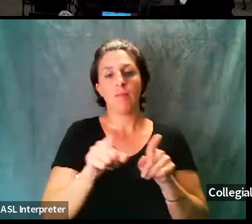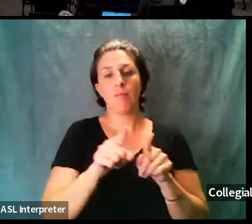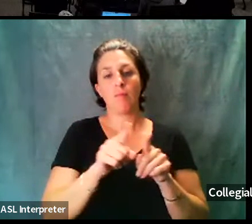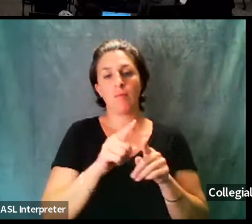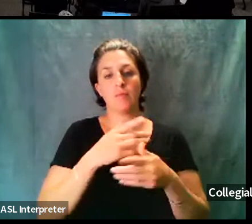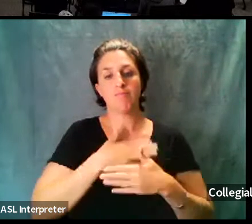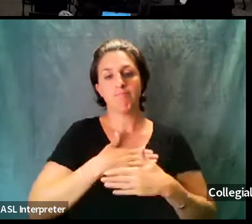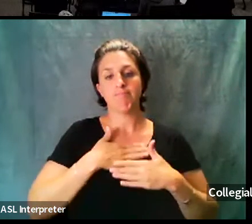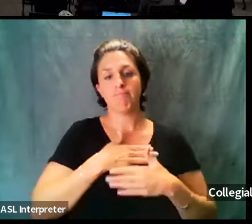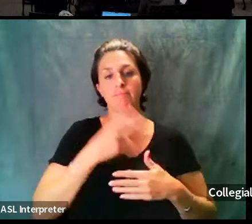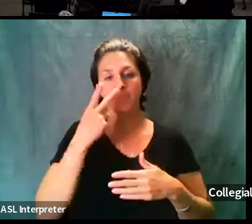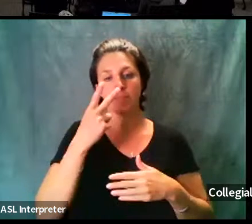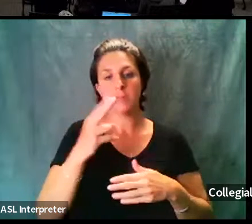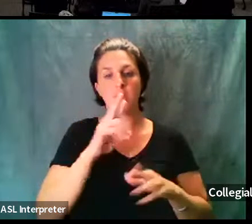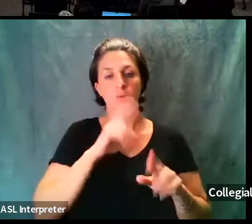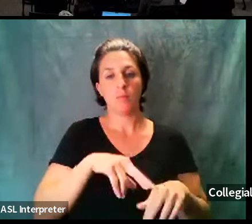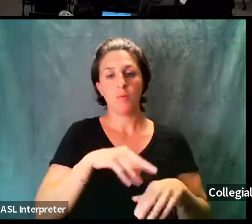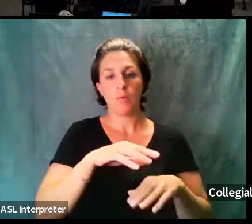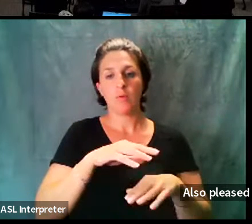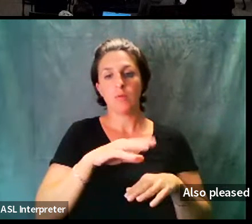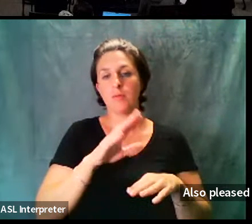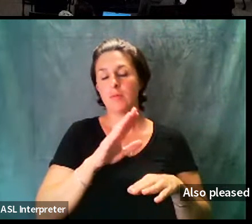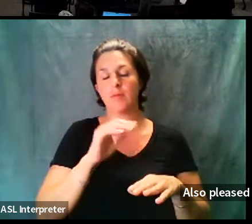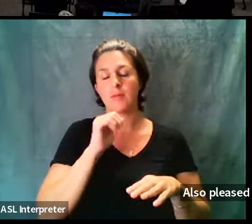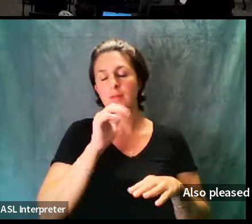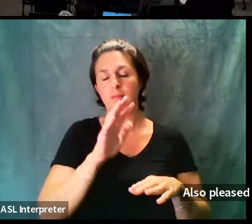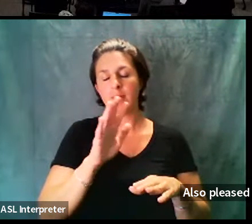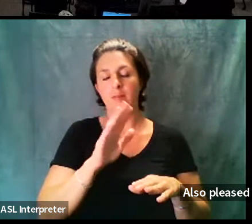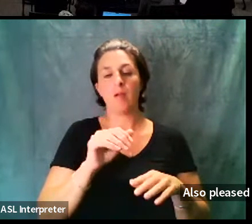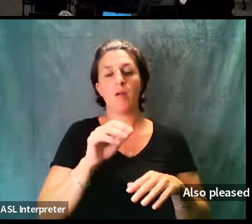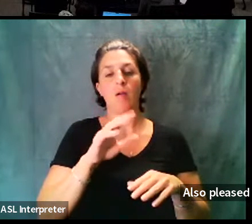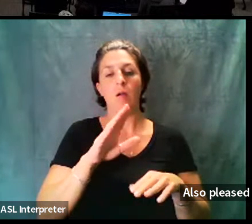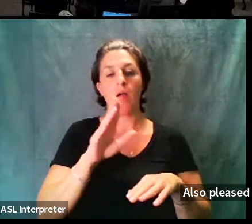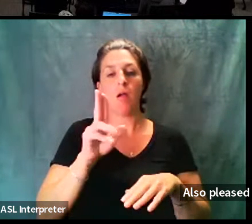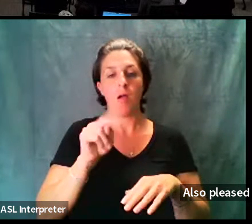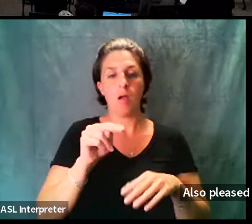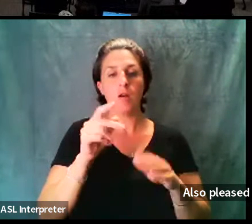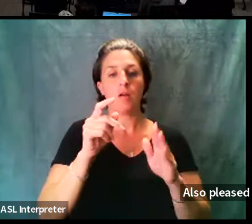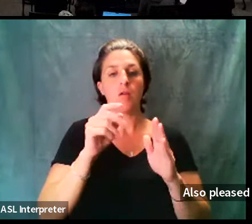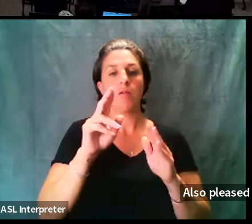see the report on the unaudited actuals tonight.